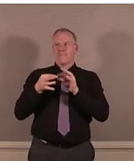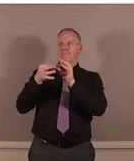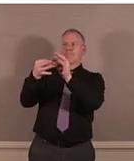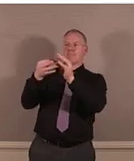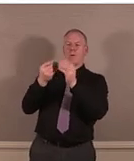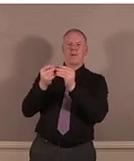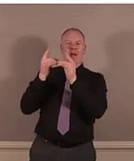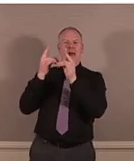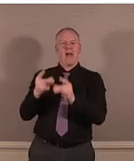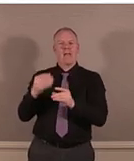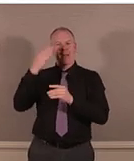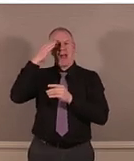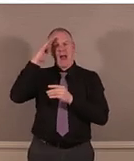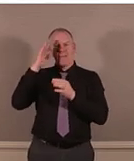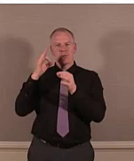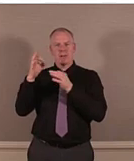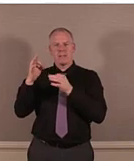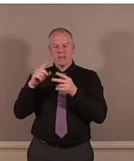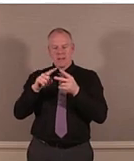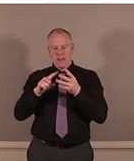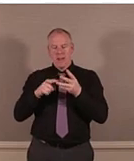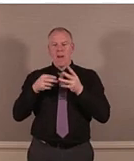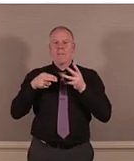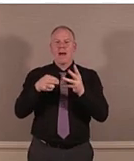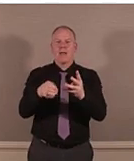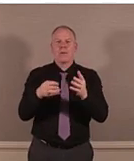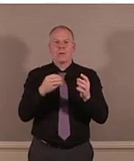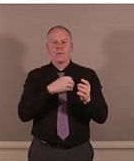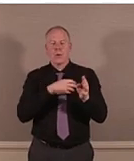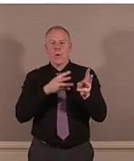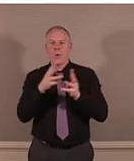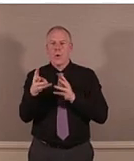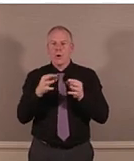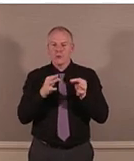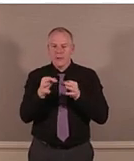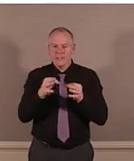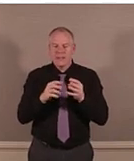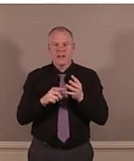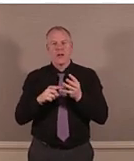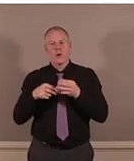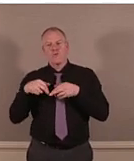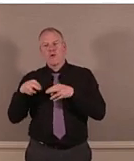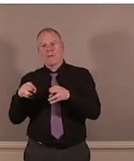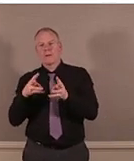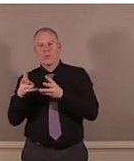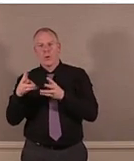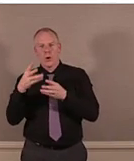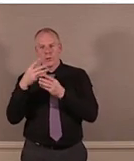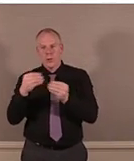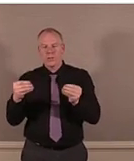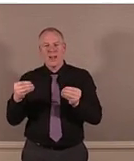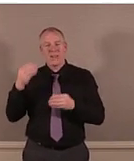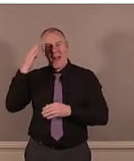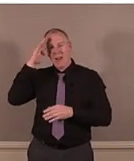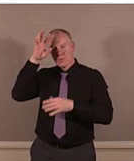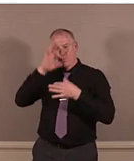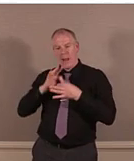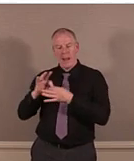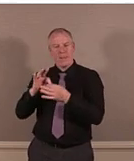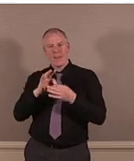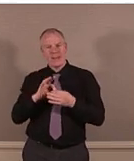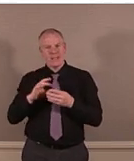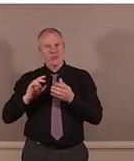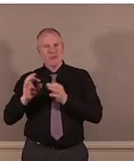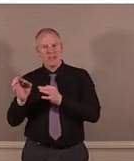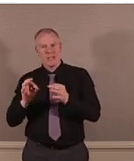Ireland Strategy, the Pathways to Work Strategy, the Roadmap to Social Inclusion and Ireland's Wellbeing Strategy. So unless we steer with a purpose,